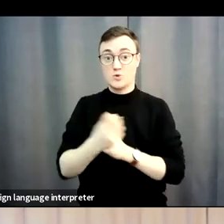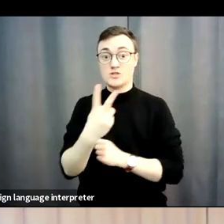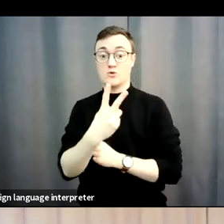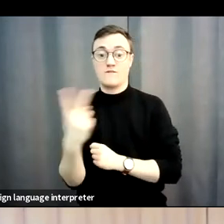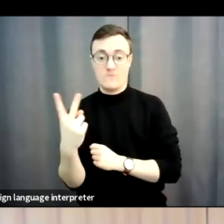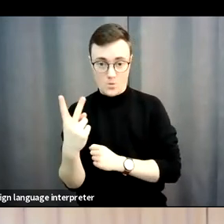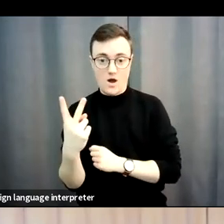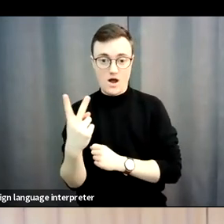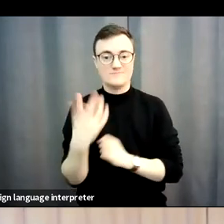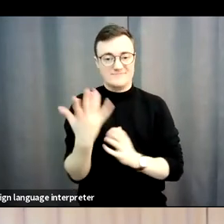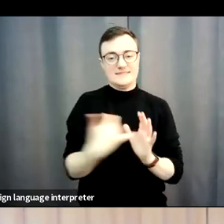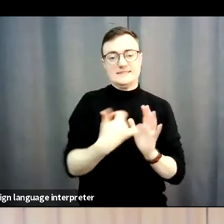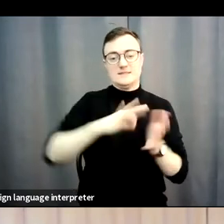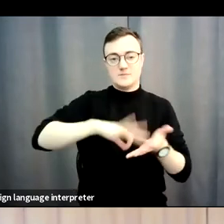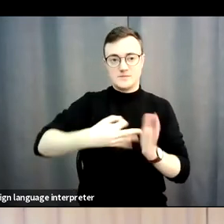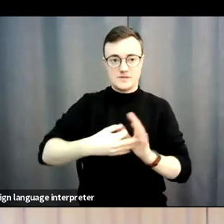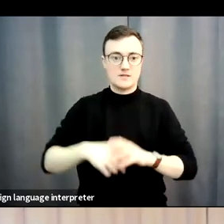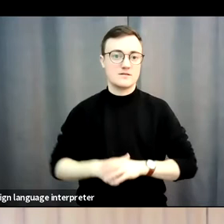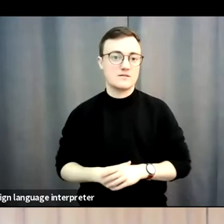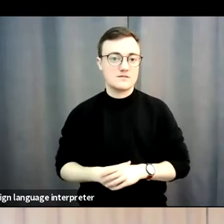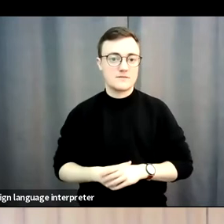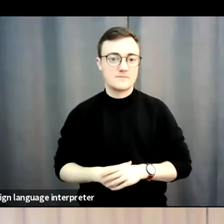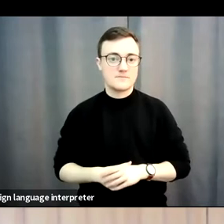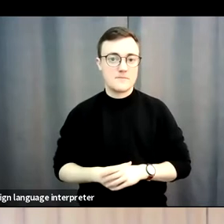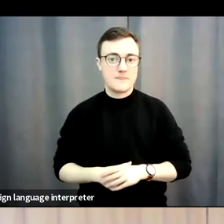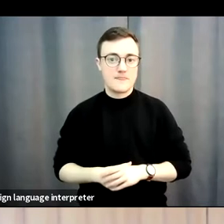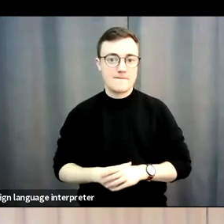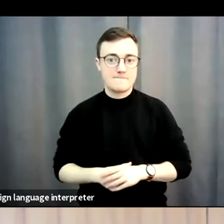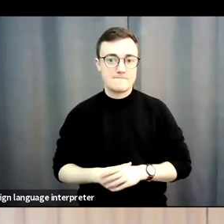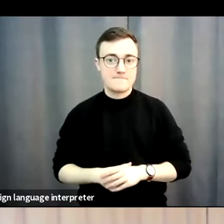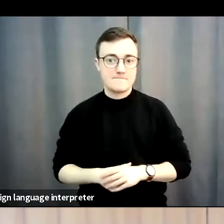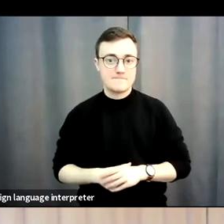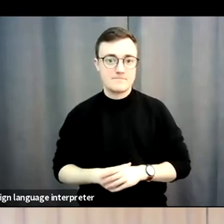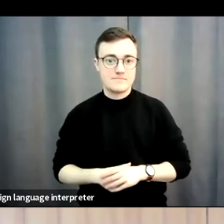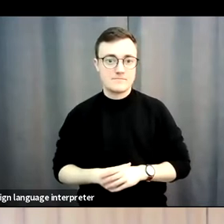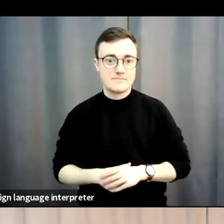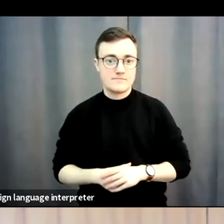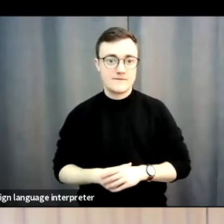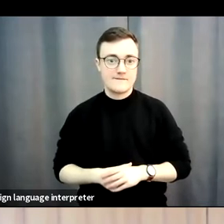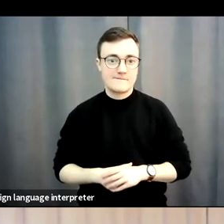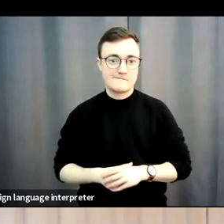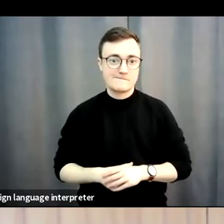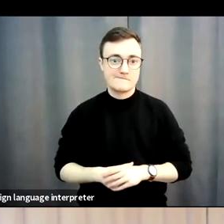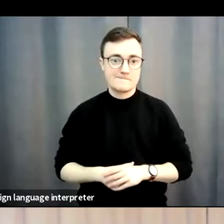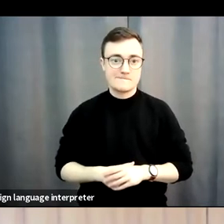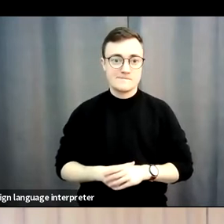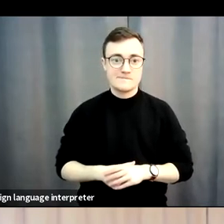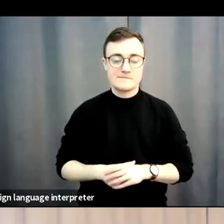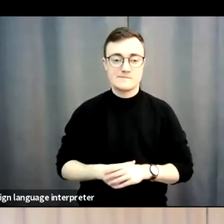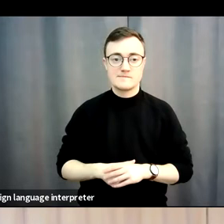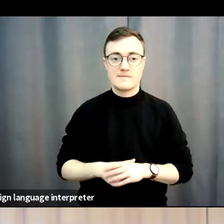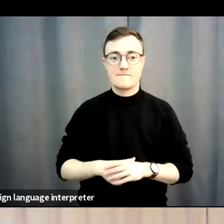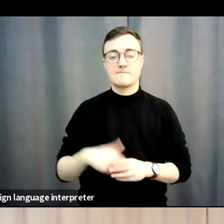reinforced knowledge and dialogue on human rights for people with disabilities in the Nordic region. The